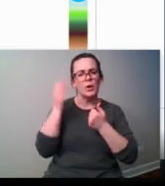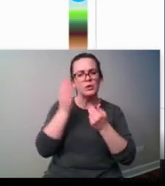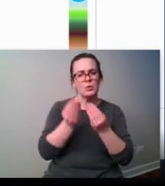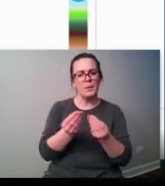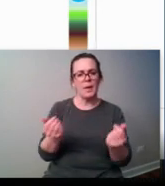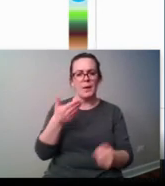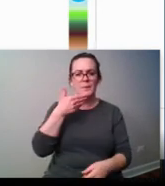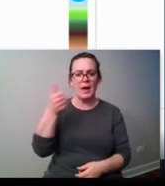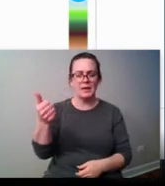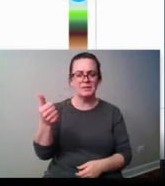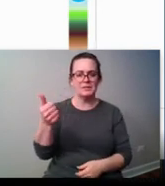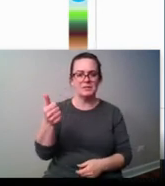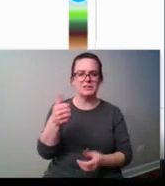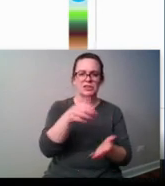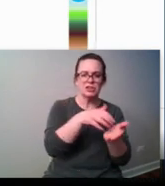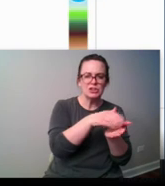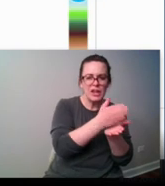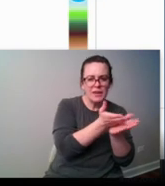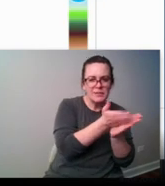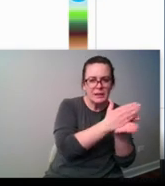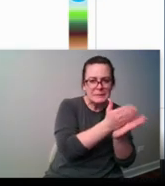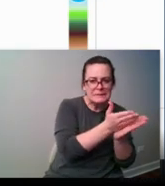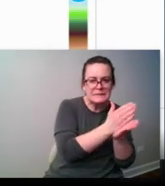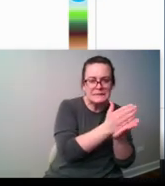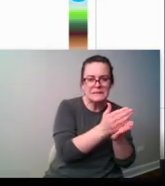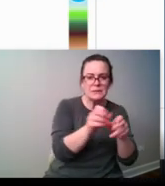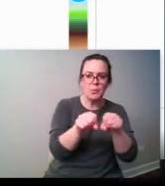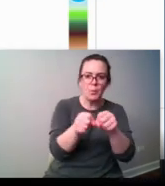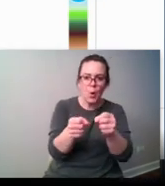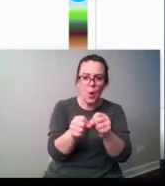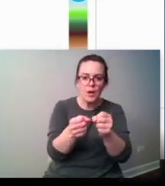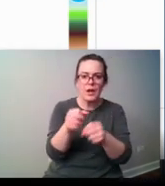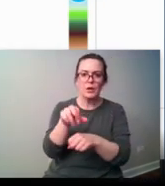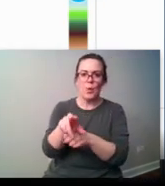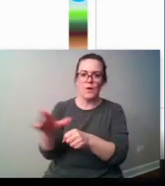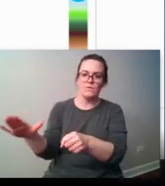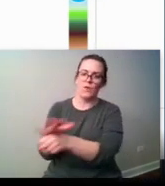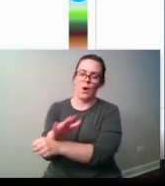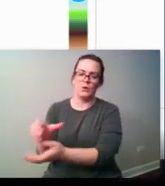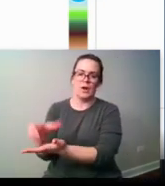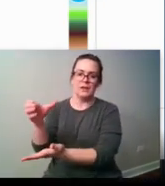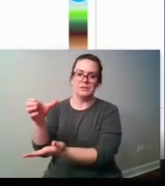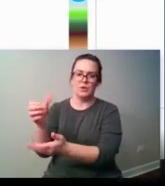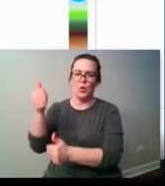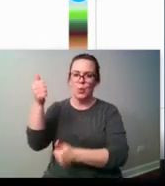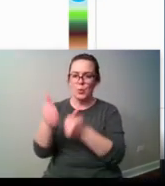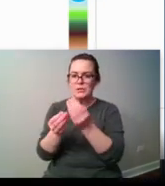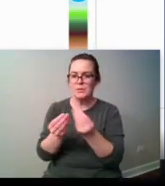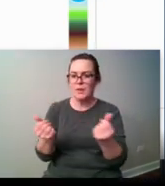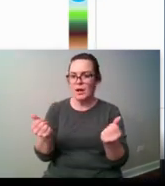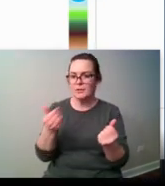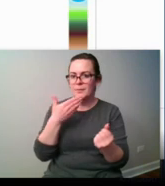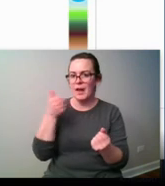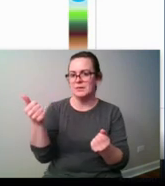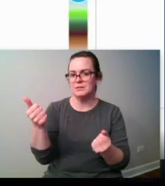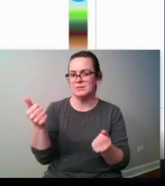broken crayons, or the whole crayons? Go ahead and circle them. Then what will happen to the crayons? Make your